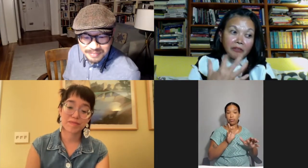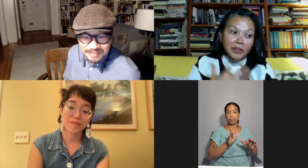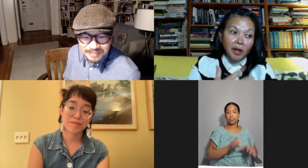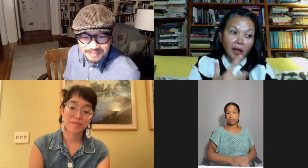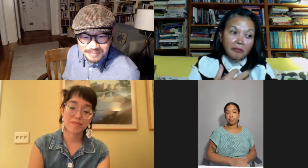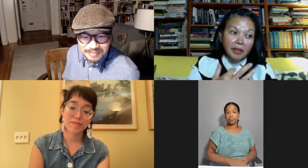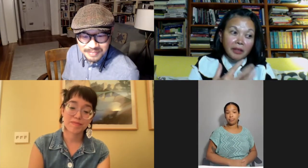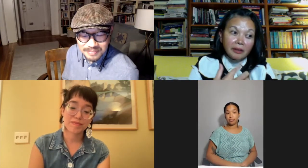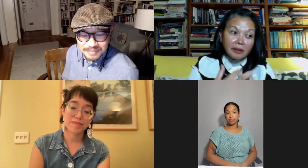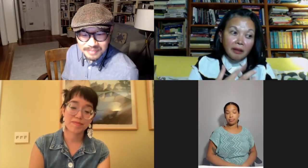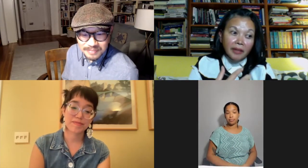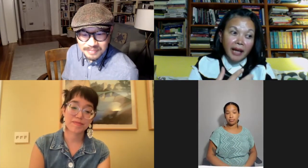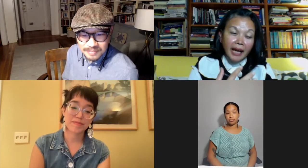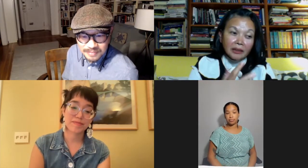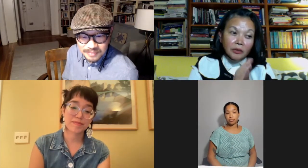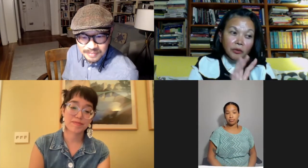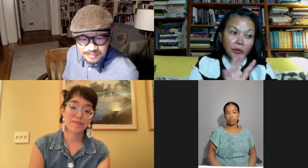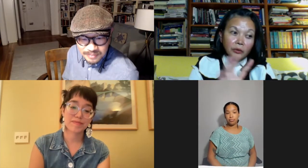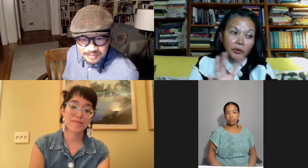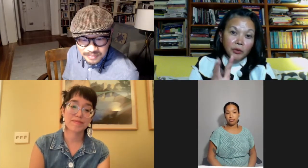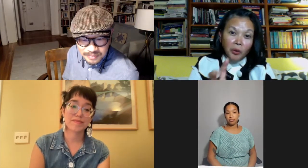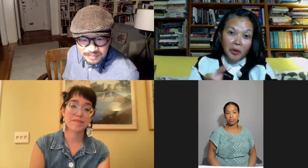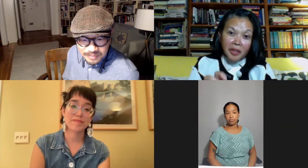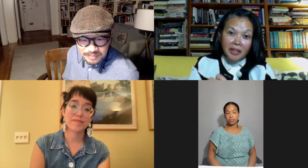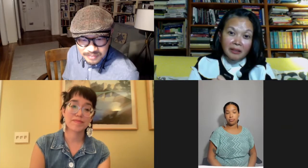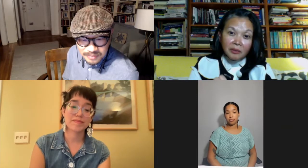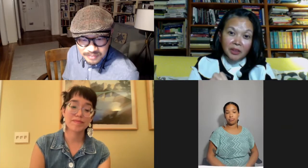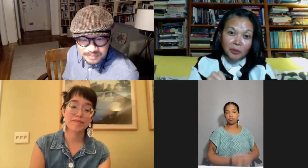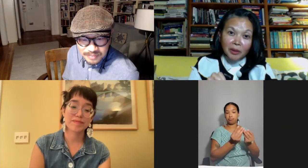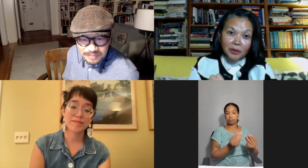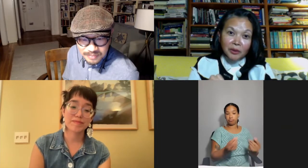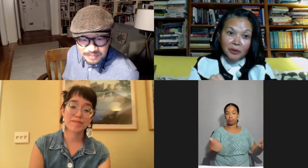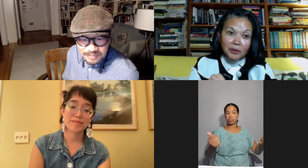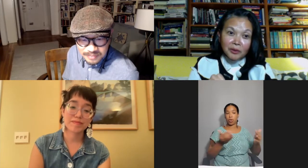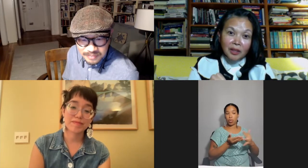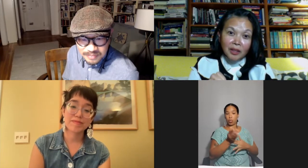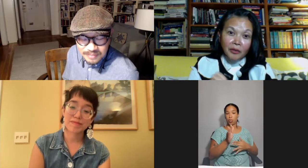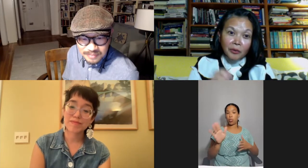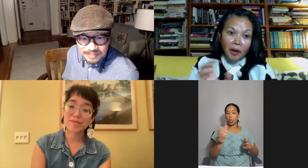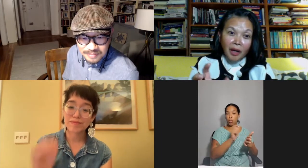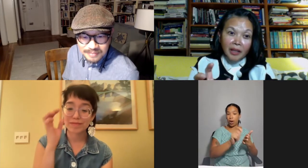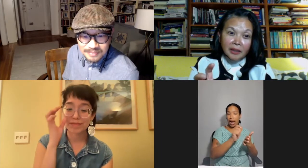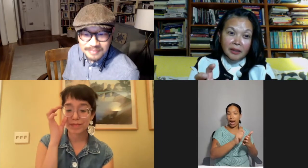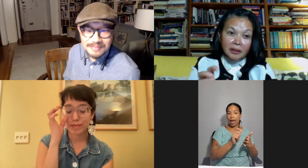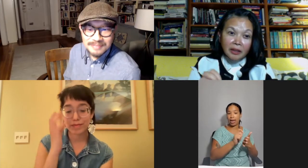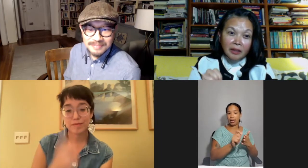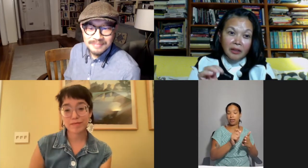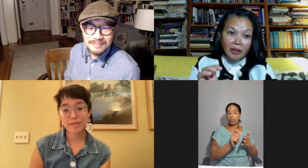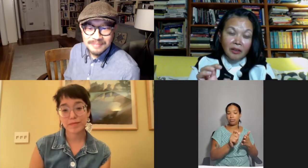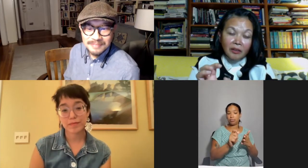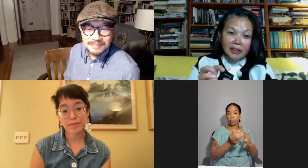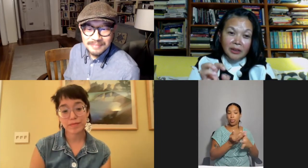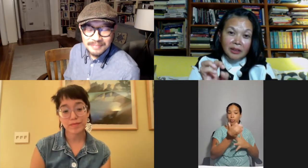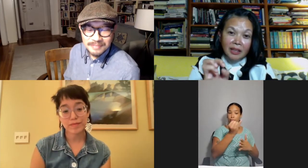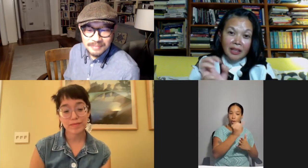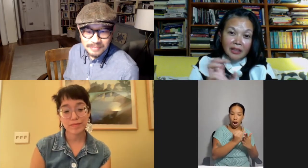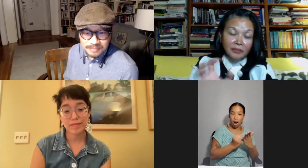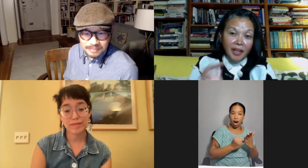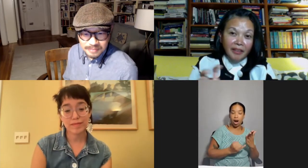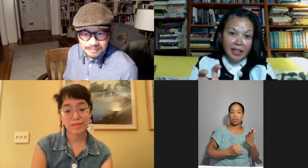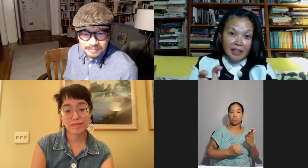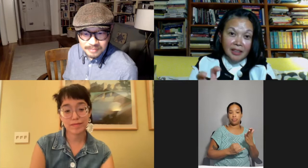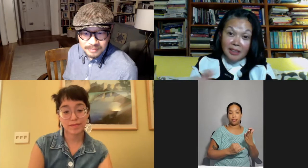kind of resolving of that through story, which is what you do through art,